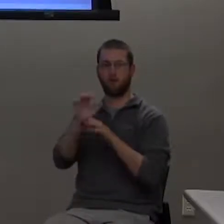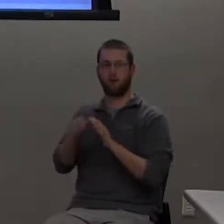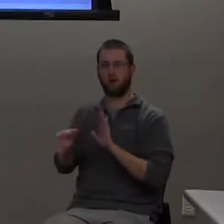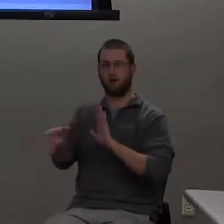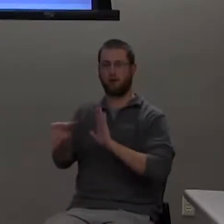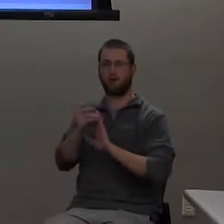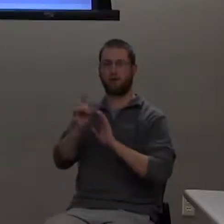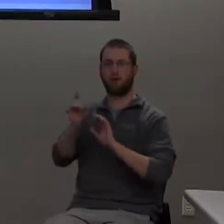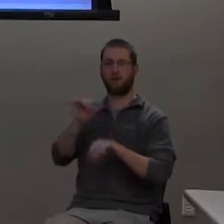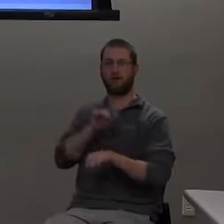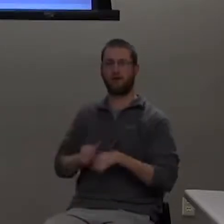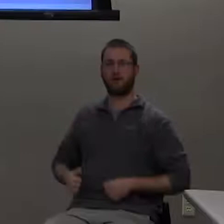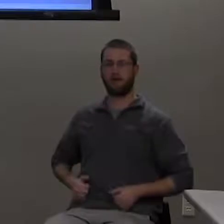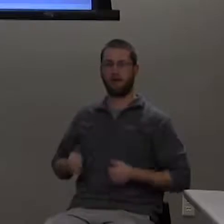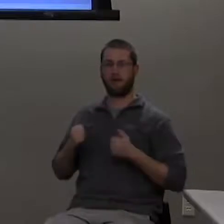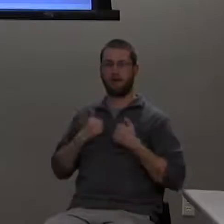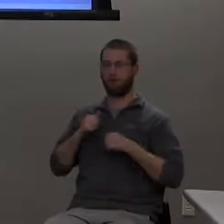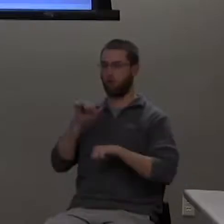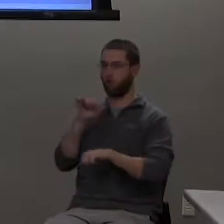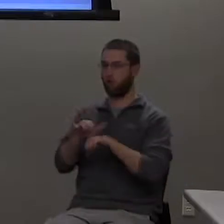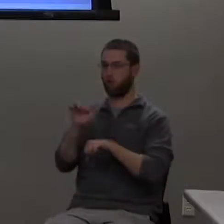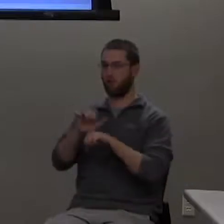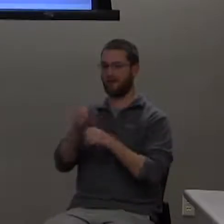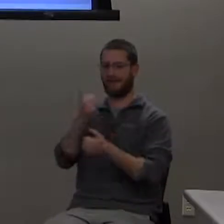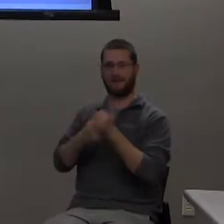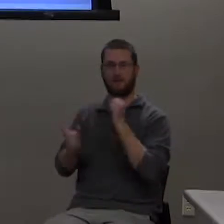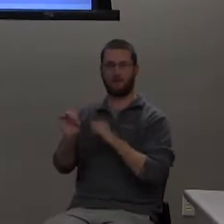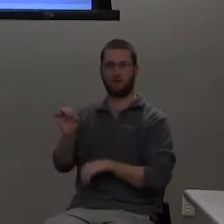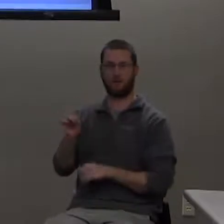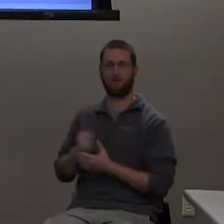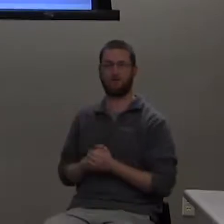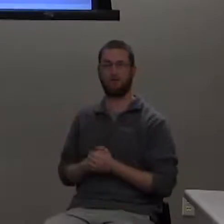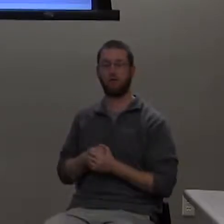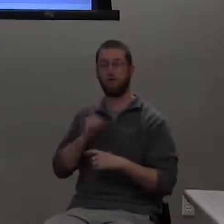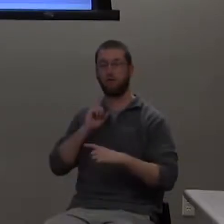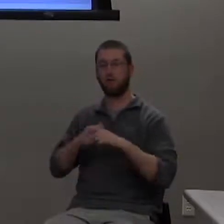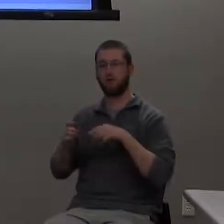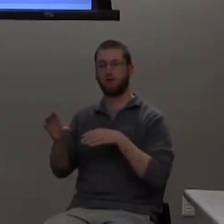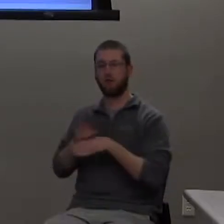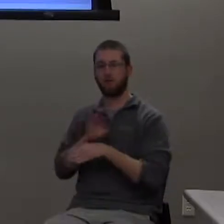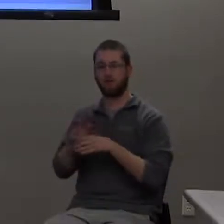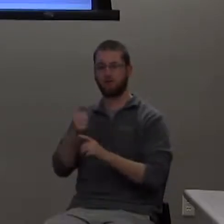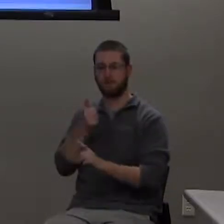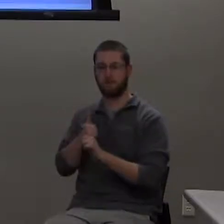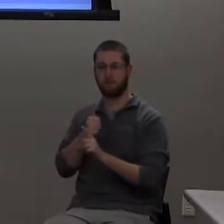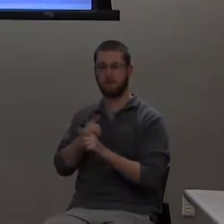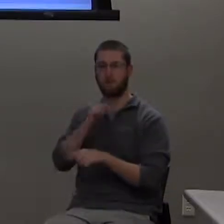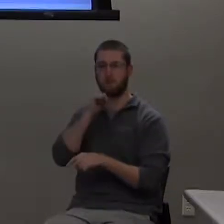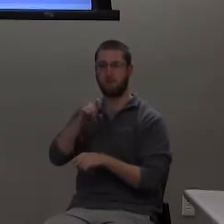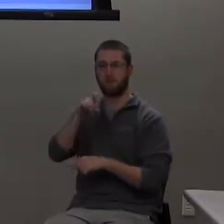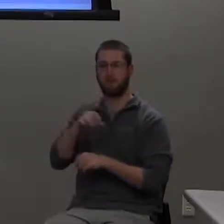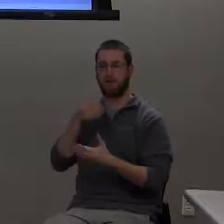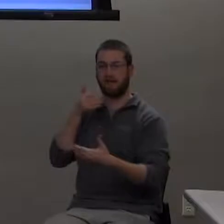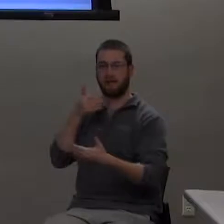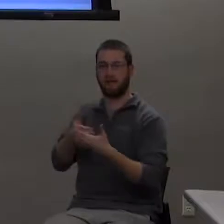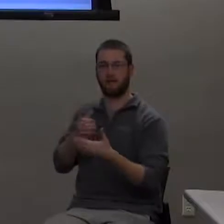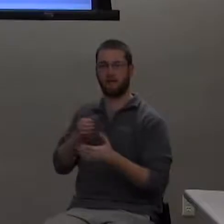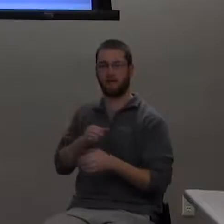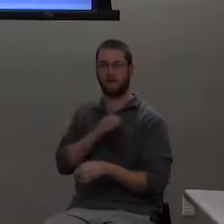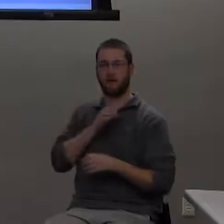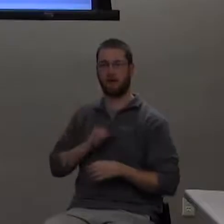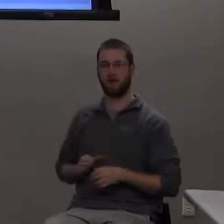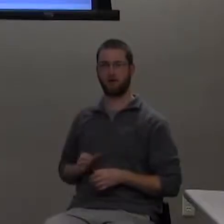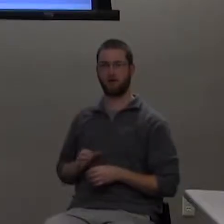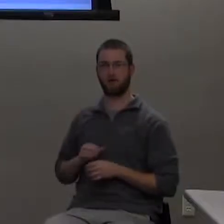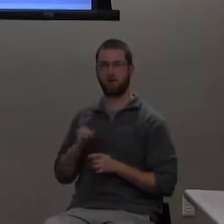live and they can work for someone anywhere. And then businesses that don't have to be near their clients on a regular